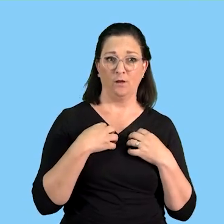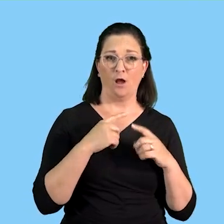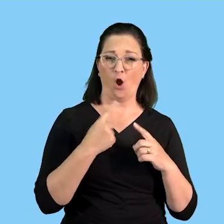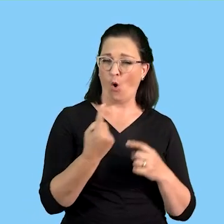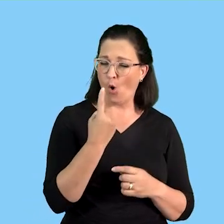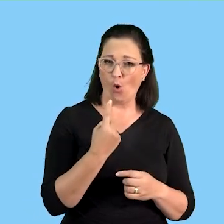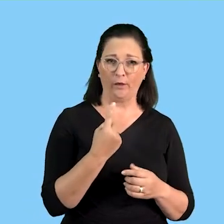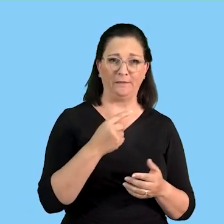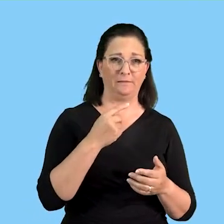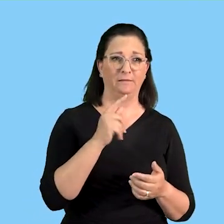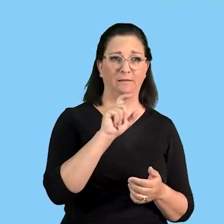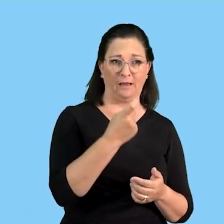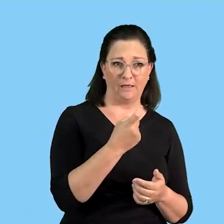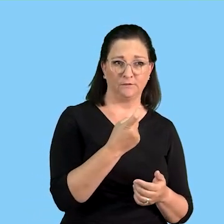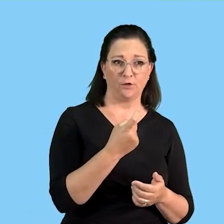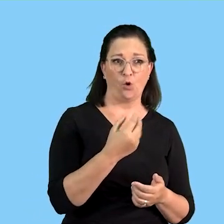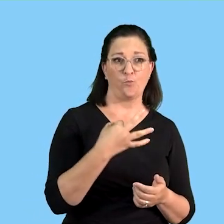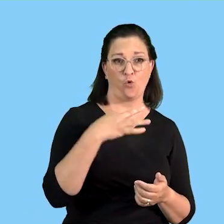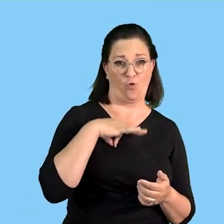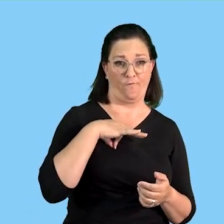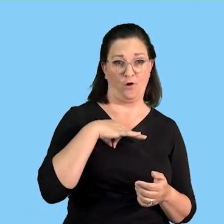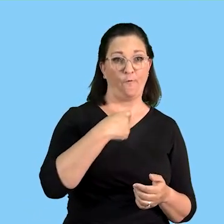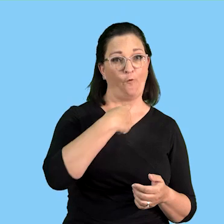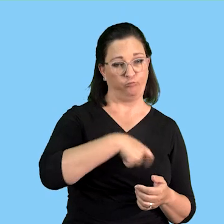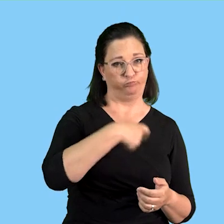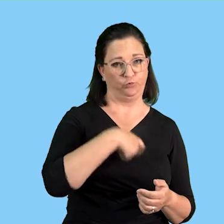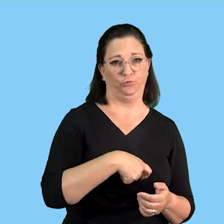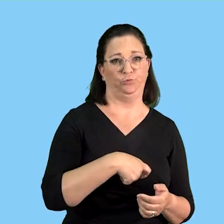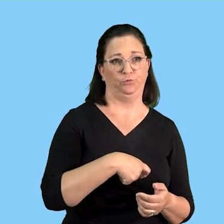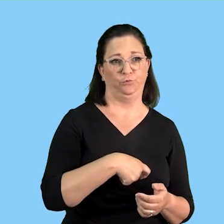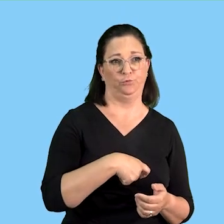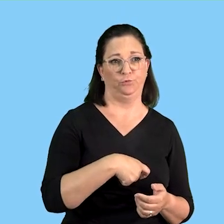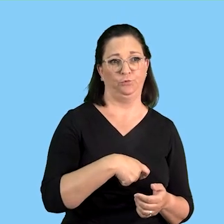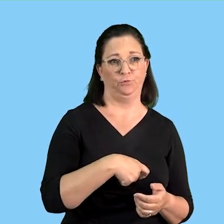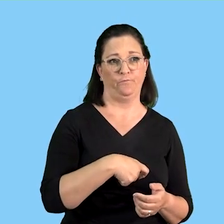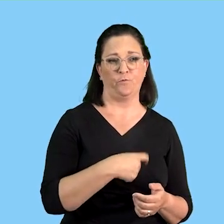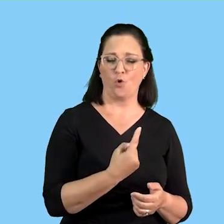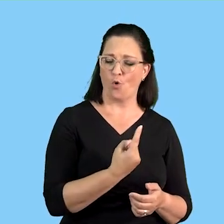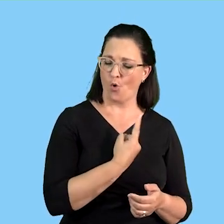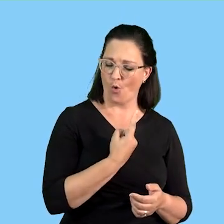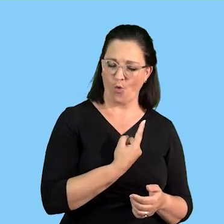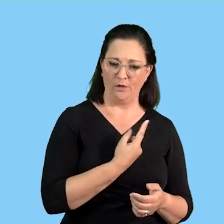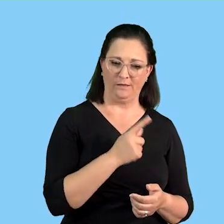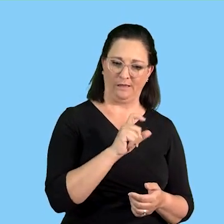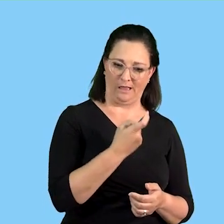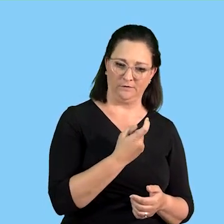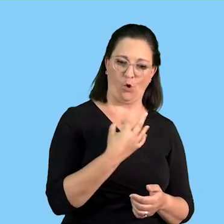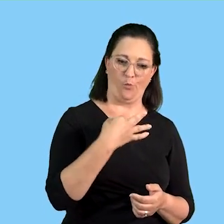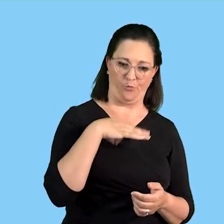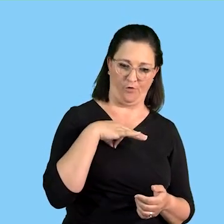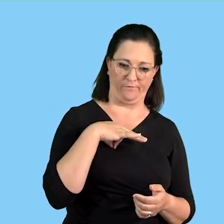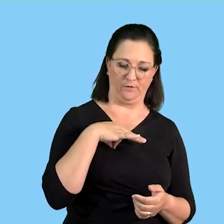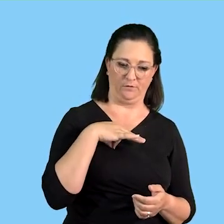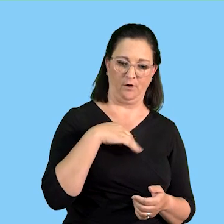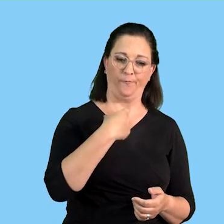is only taxed on profits in their personal capacity. So owner only taxed on